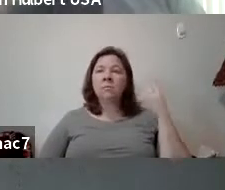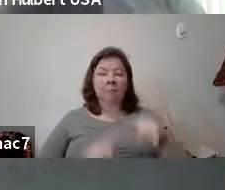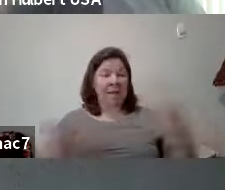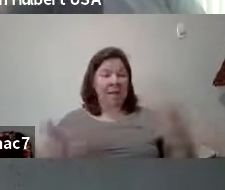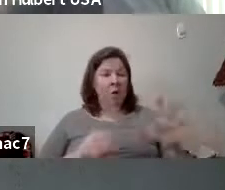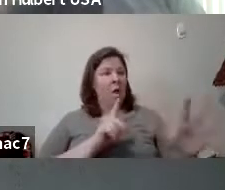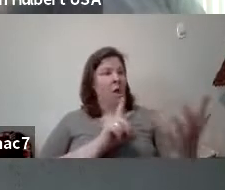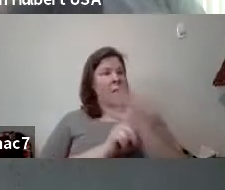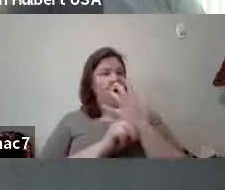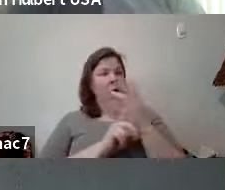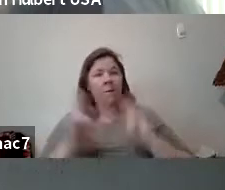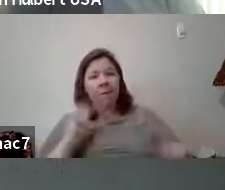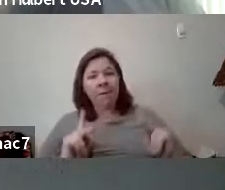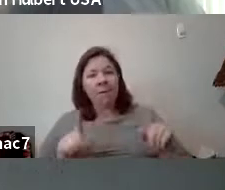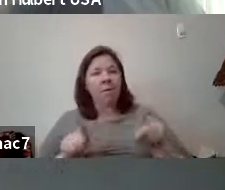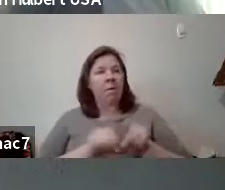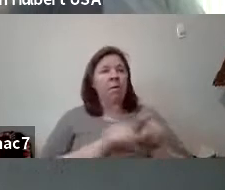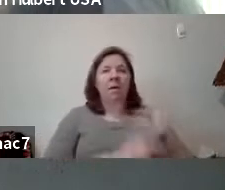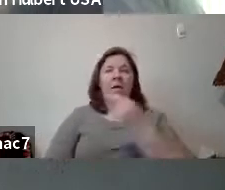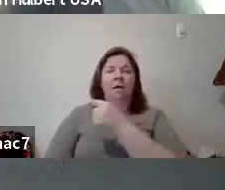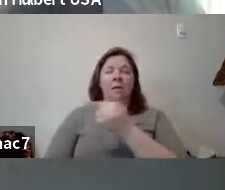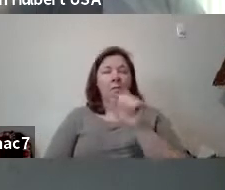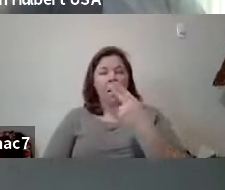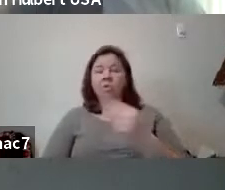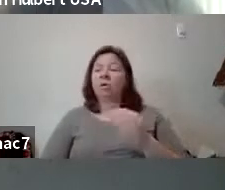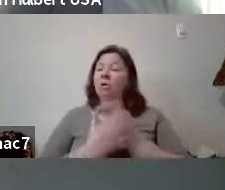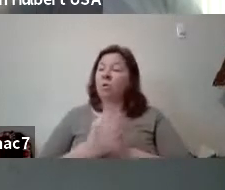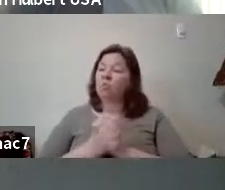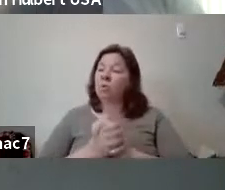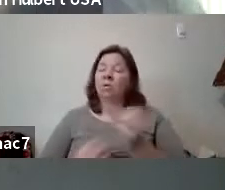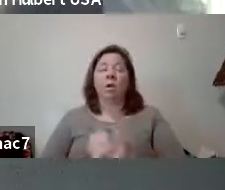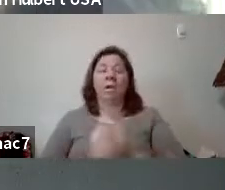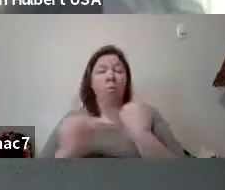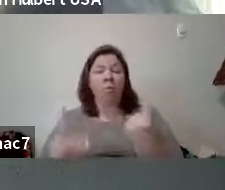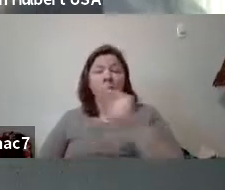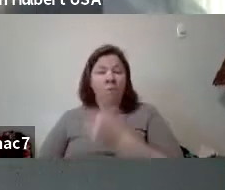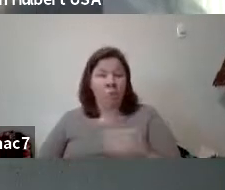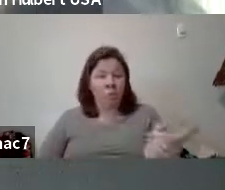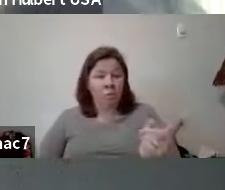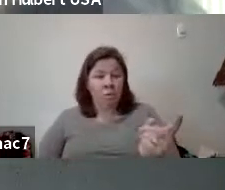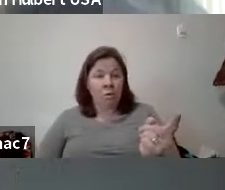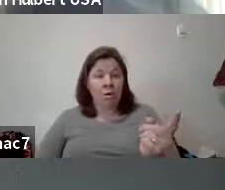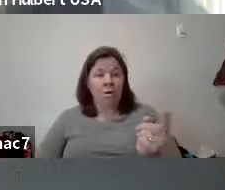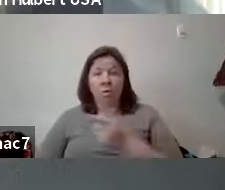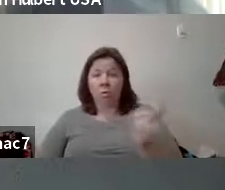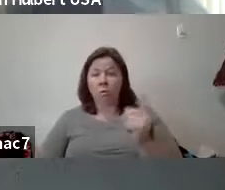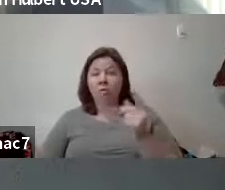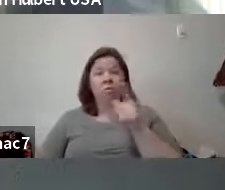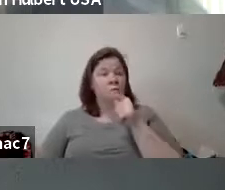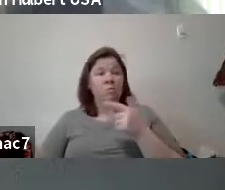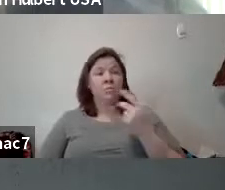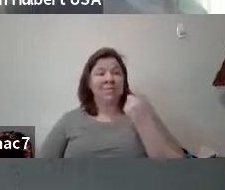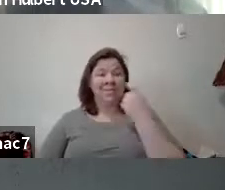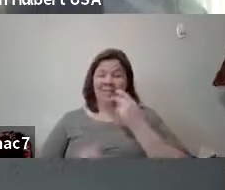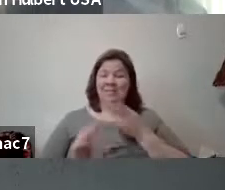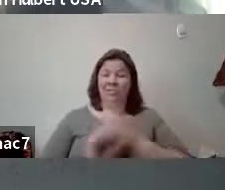people exactly like him. So congratulations to every single one of you. Those of you who have just come in,